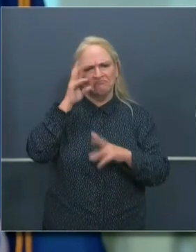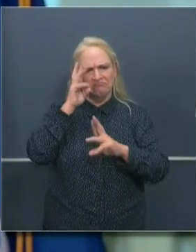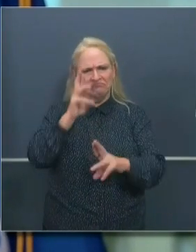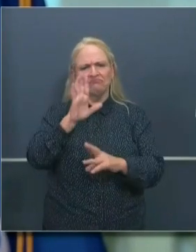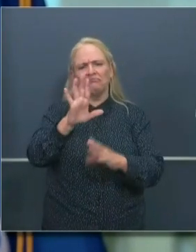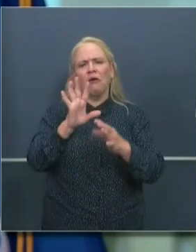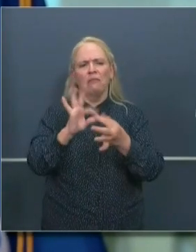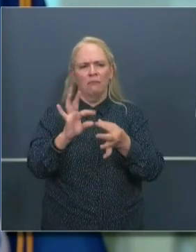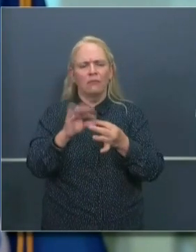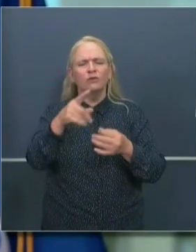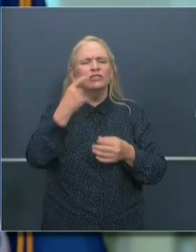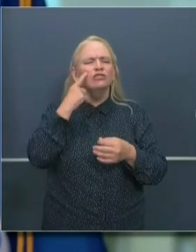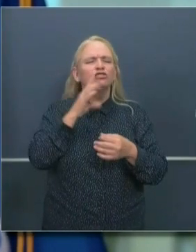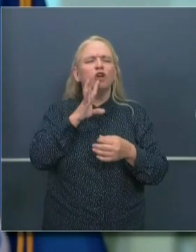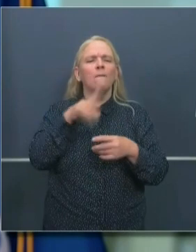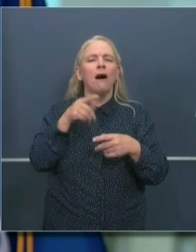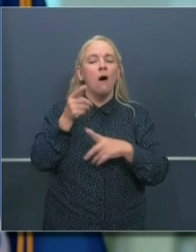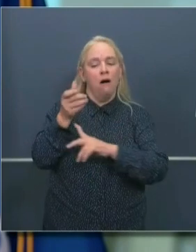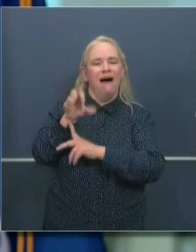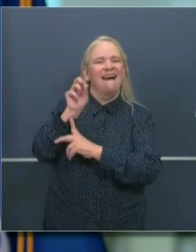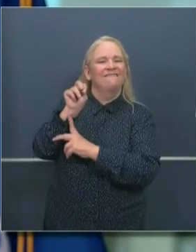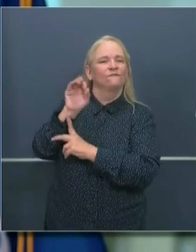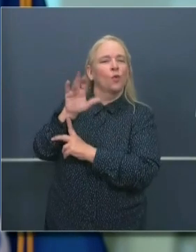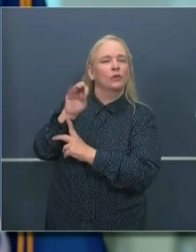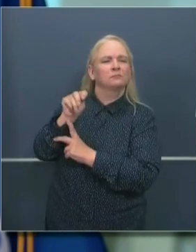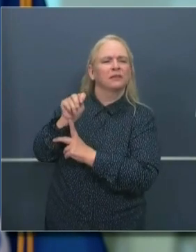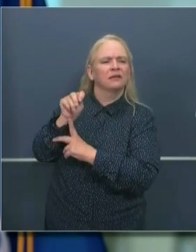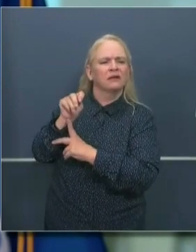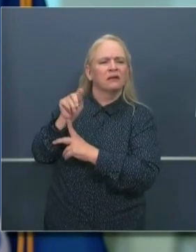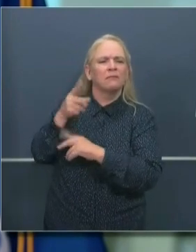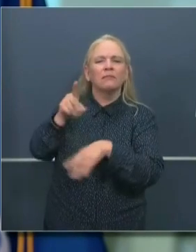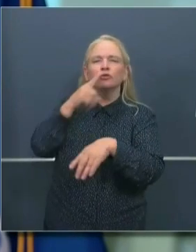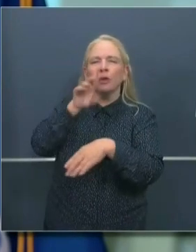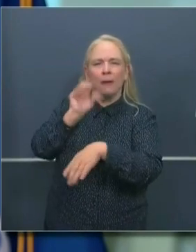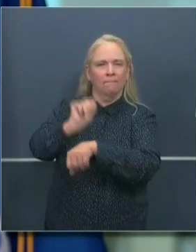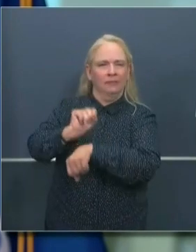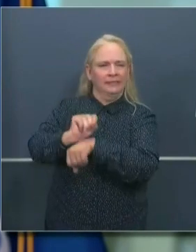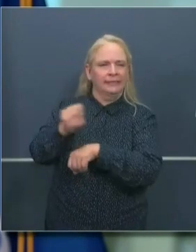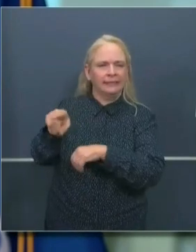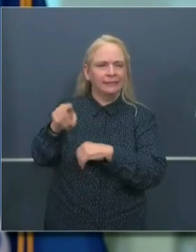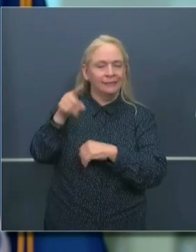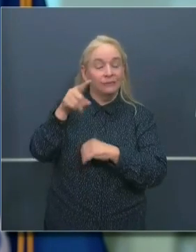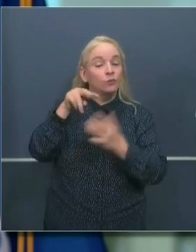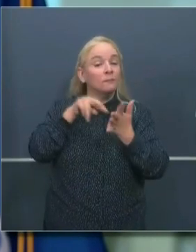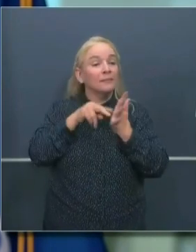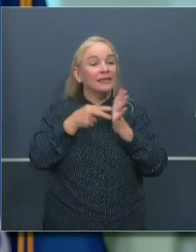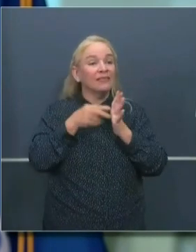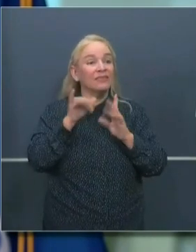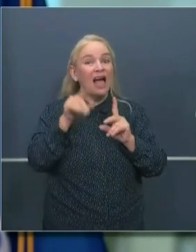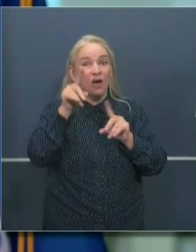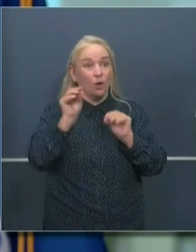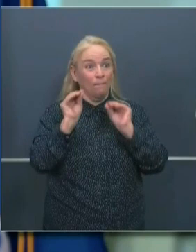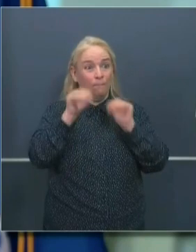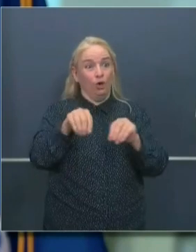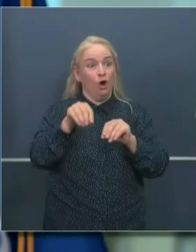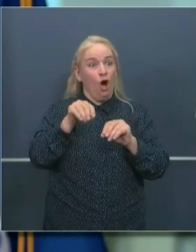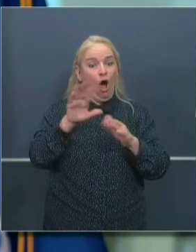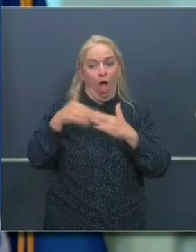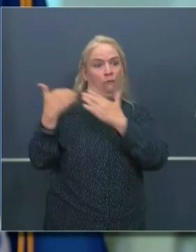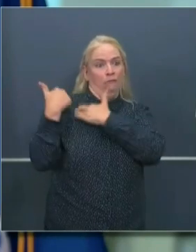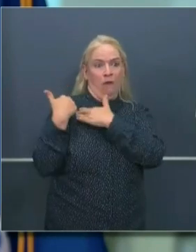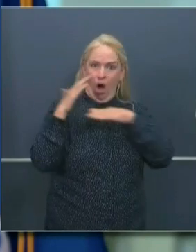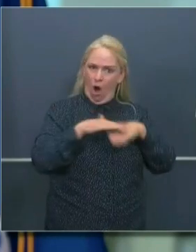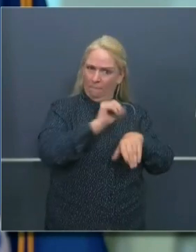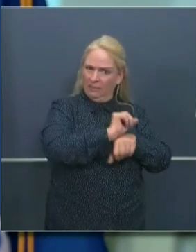the enforcement being mostly on businesses. You're putting a lot of the responsibility, a lot of the onus, a lot of the consequences on businesses when there